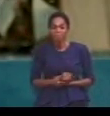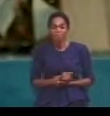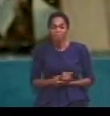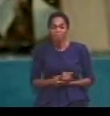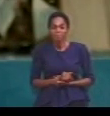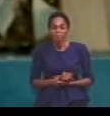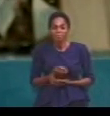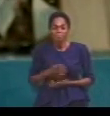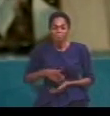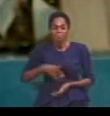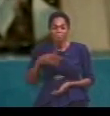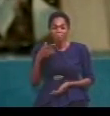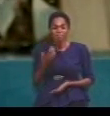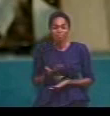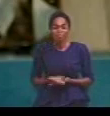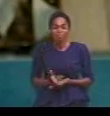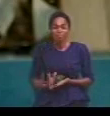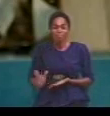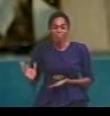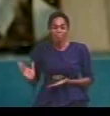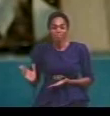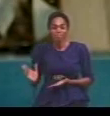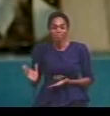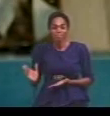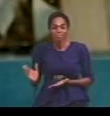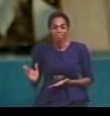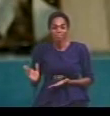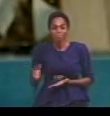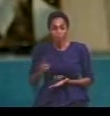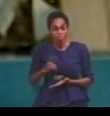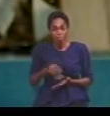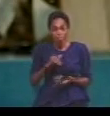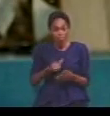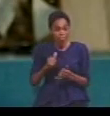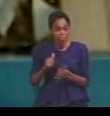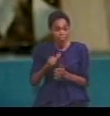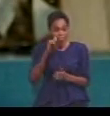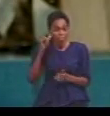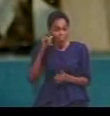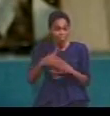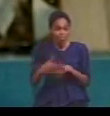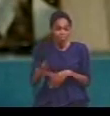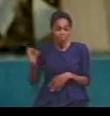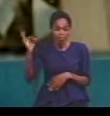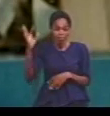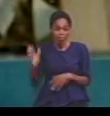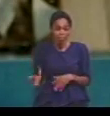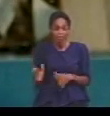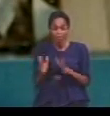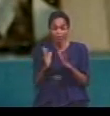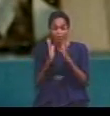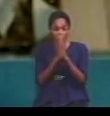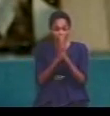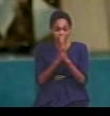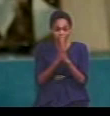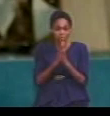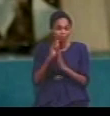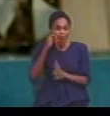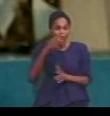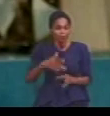feel something, but I don't know how I can explain what has taken place." And Mom said, God has touched you.